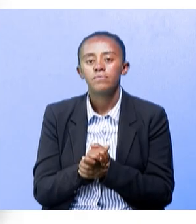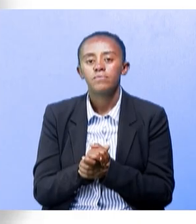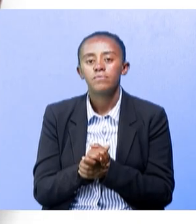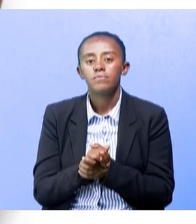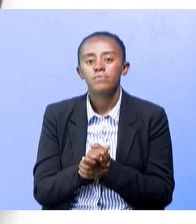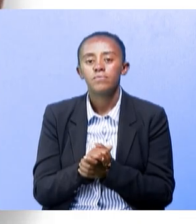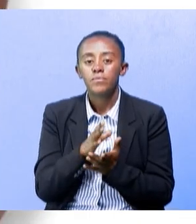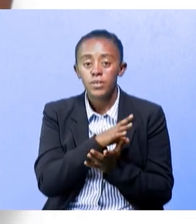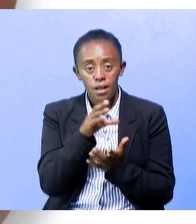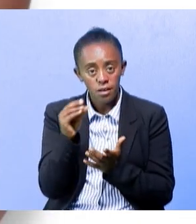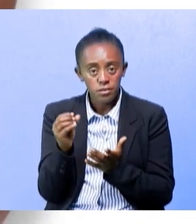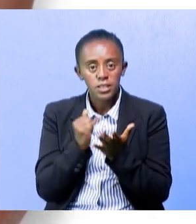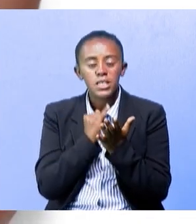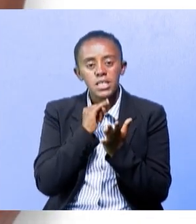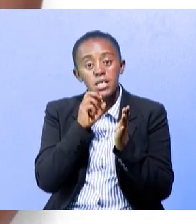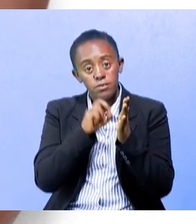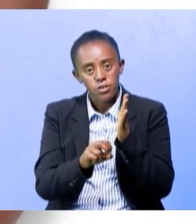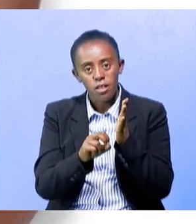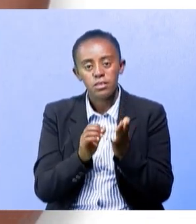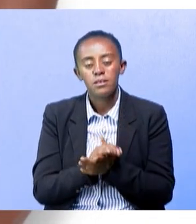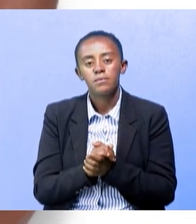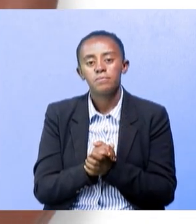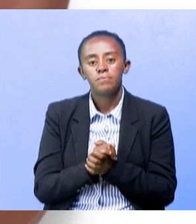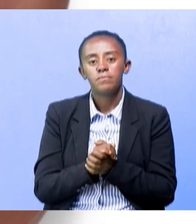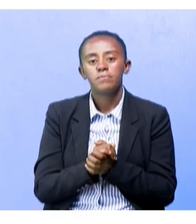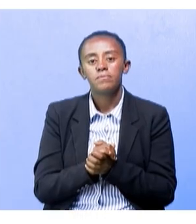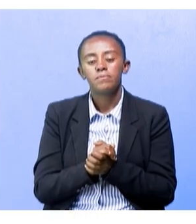it is result.